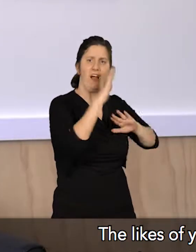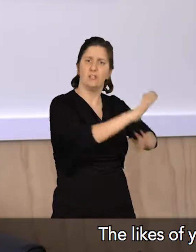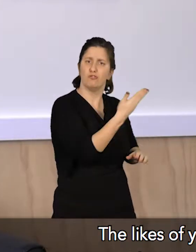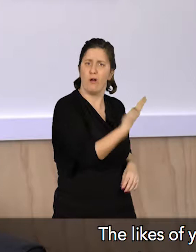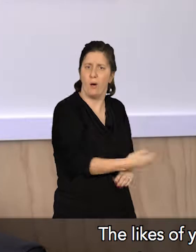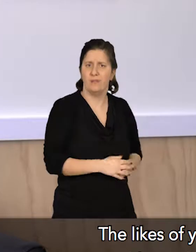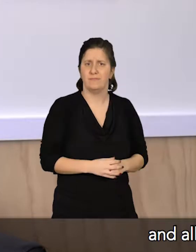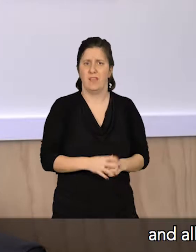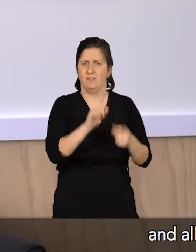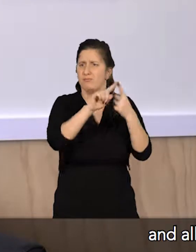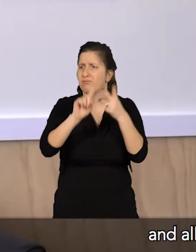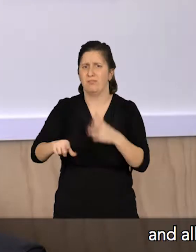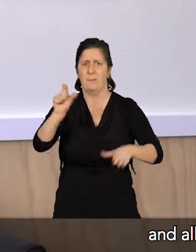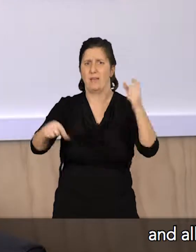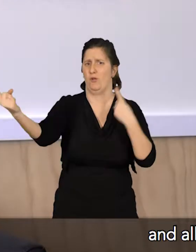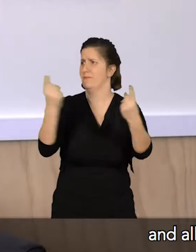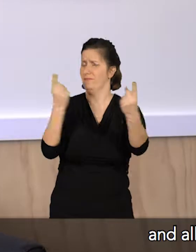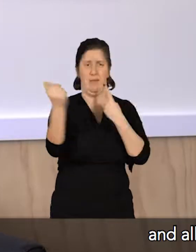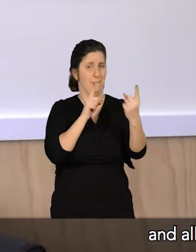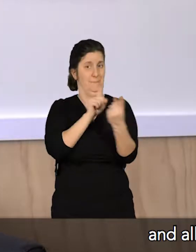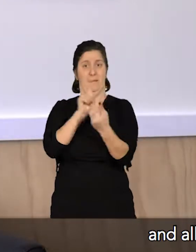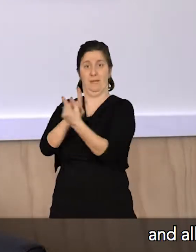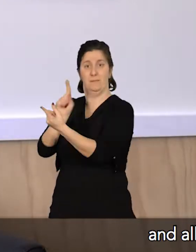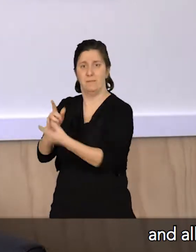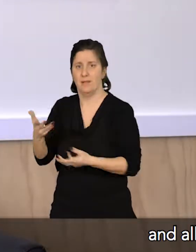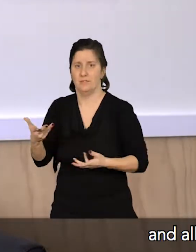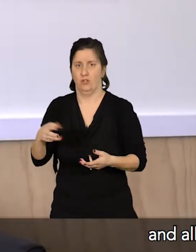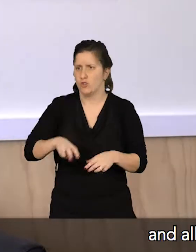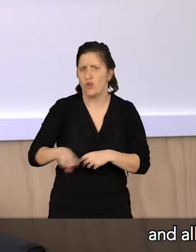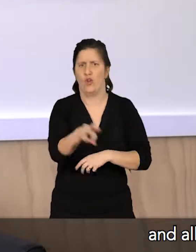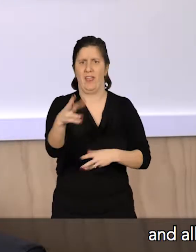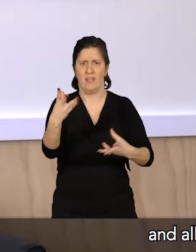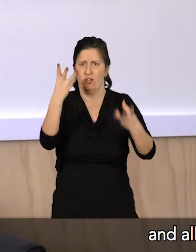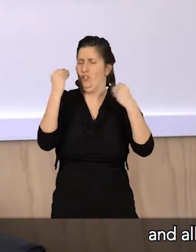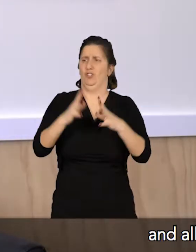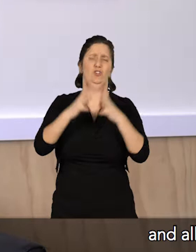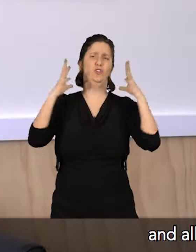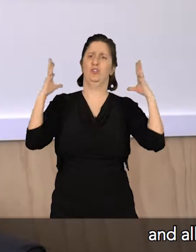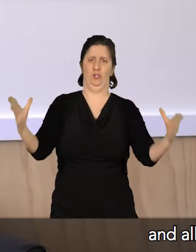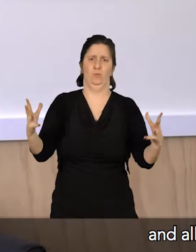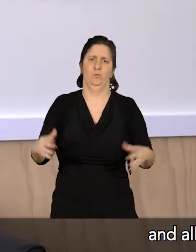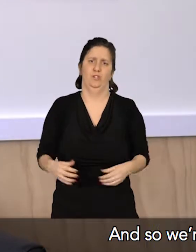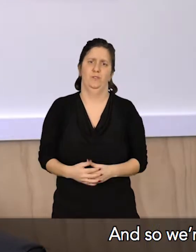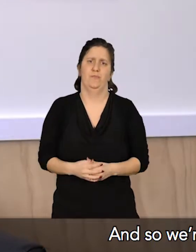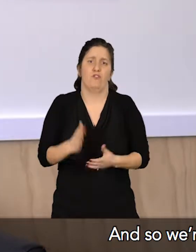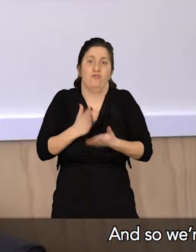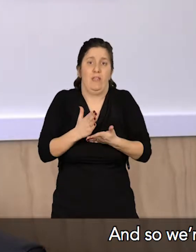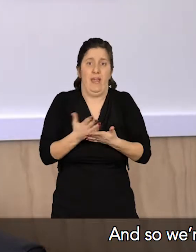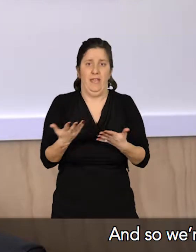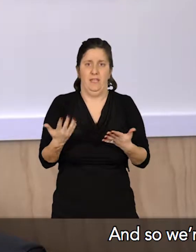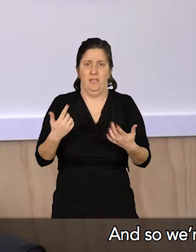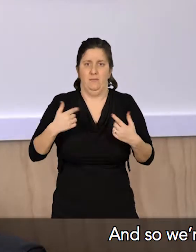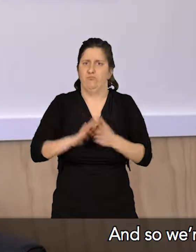with Deaf Aotearoa, and all the people that we've met along that journey has been huge for us. And